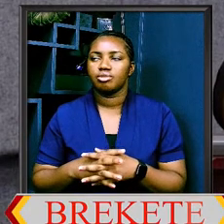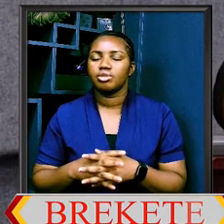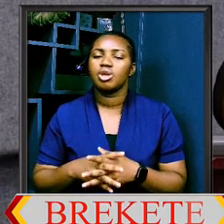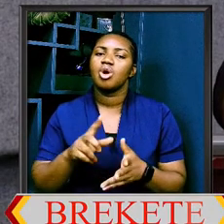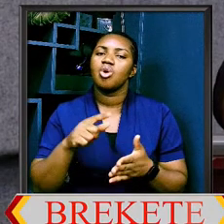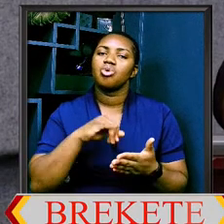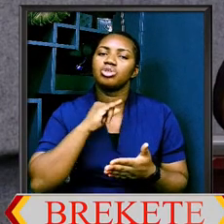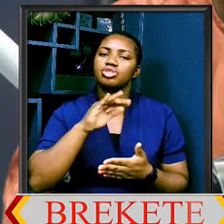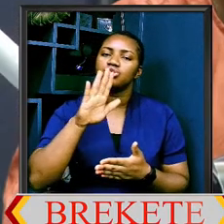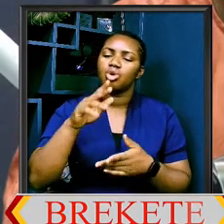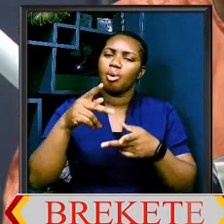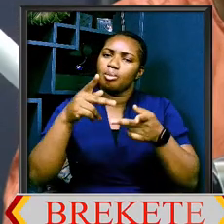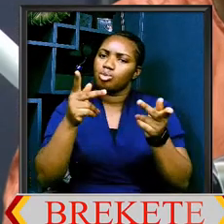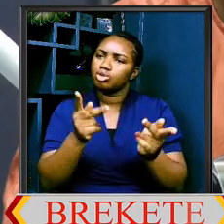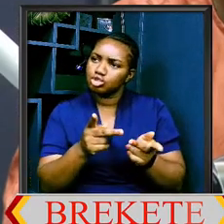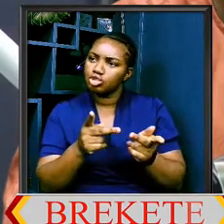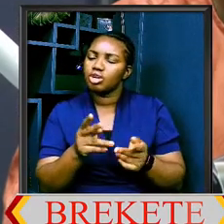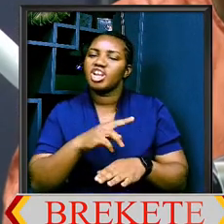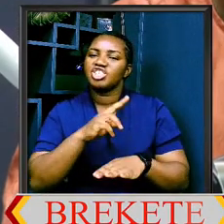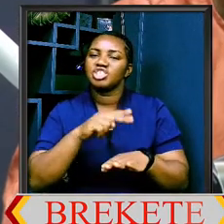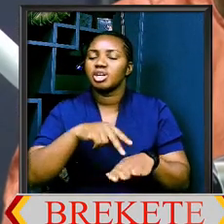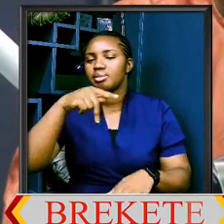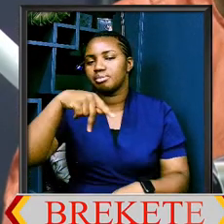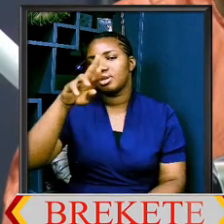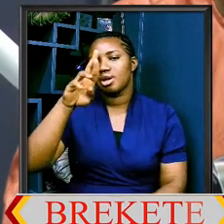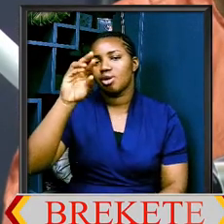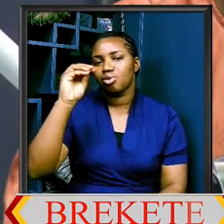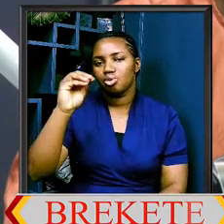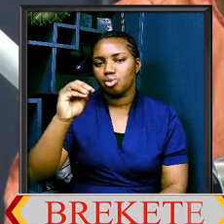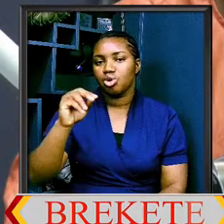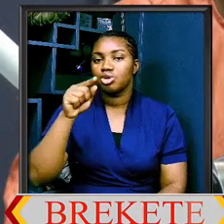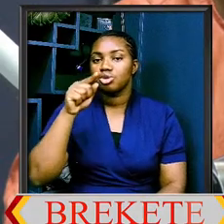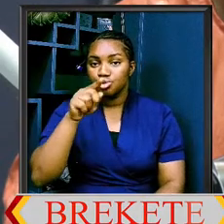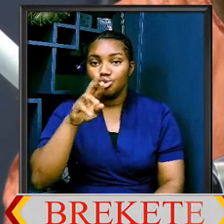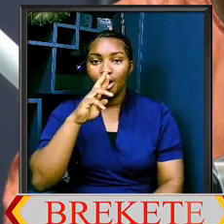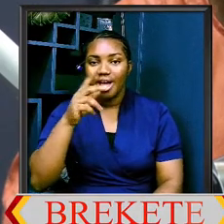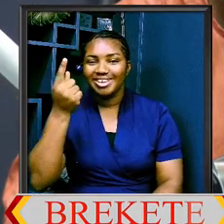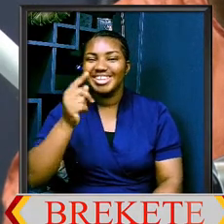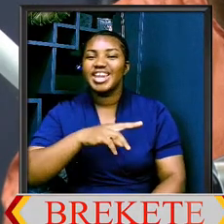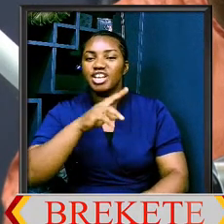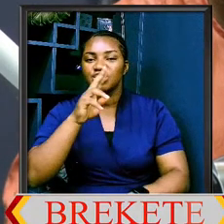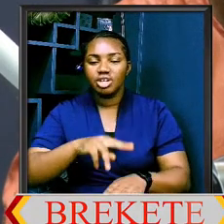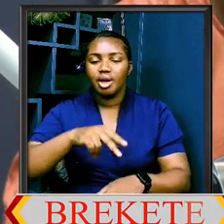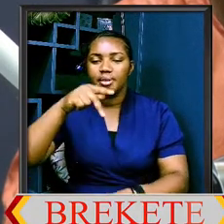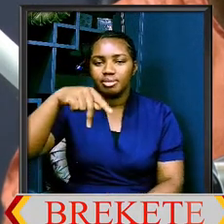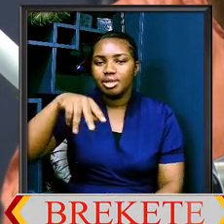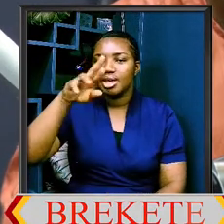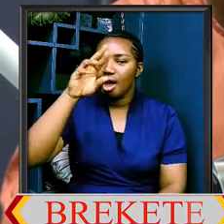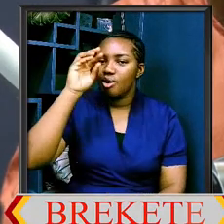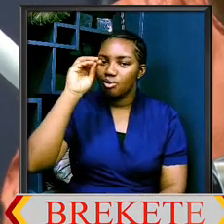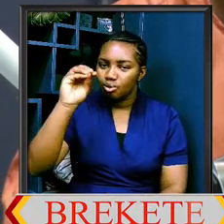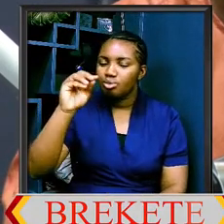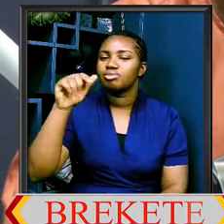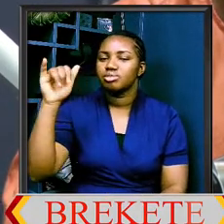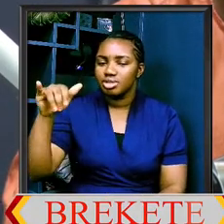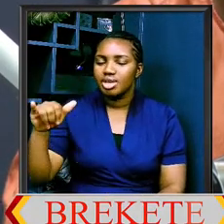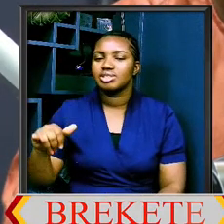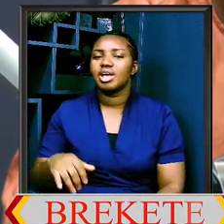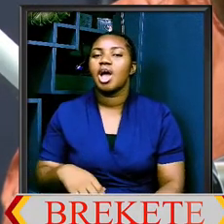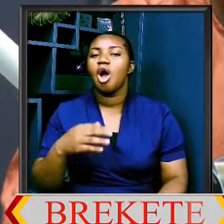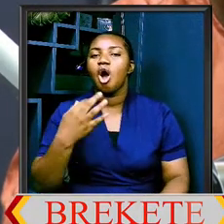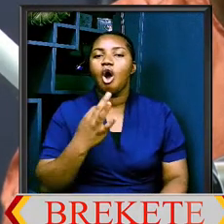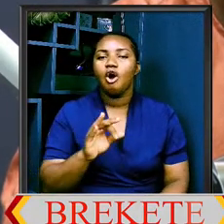What team be your position? National PRO, sir. Now you be the national PRO? Yes, sir. Of